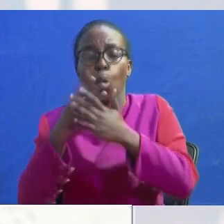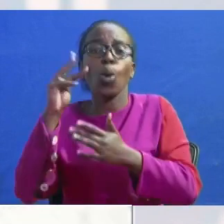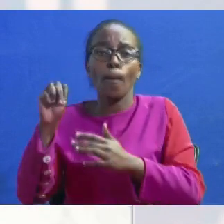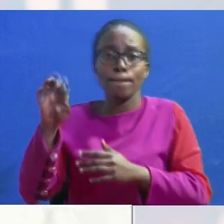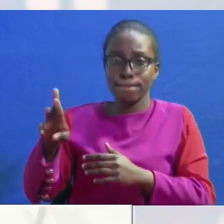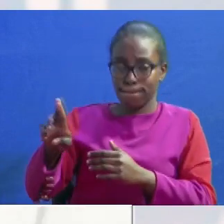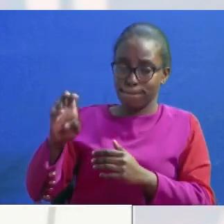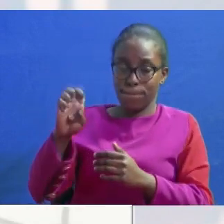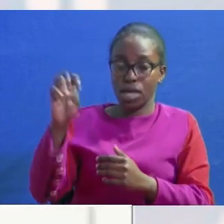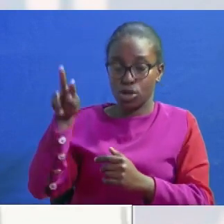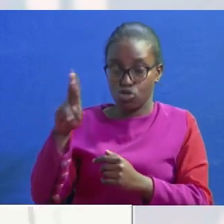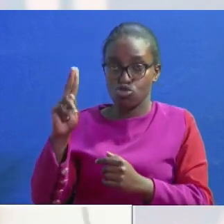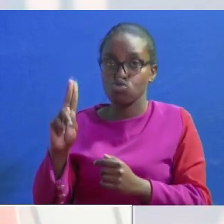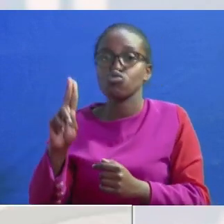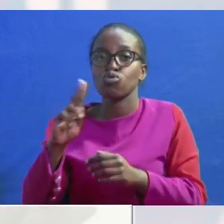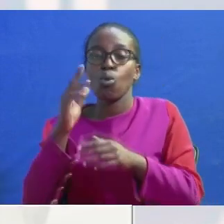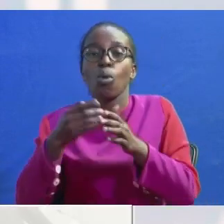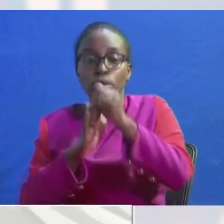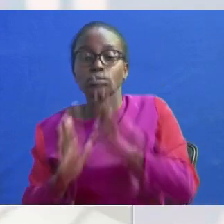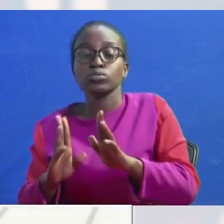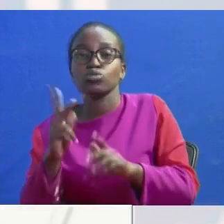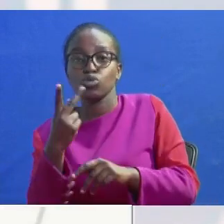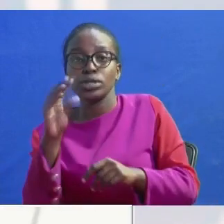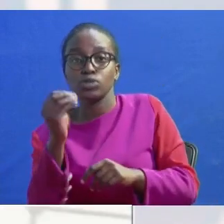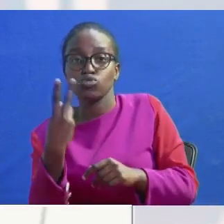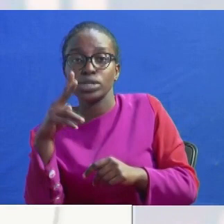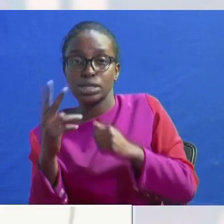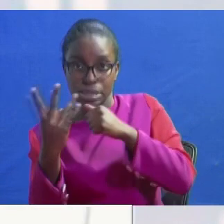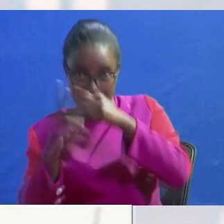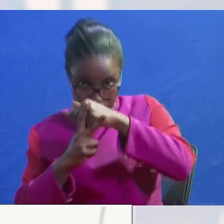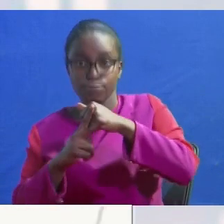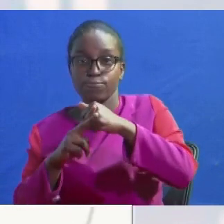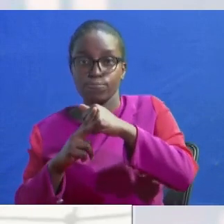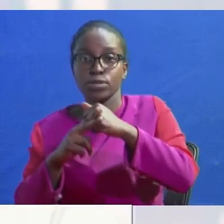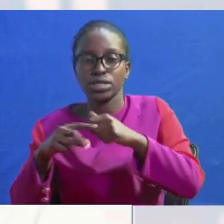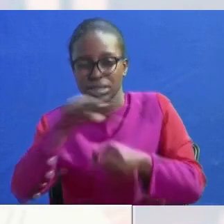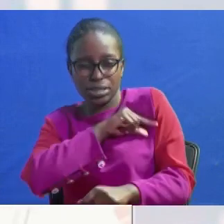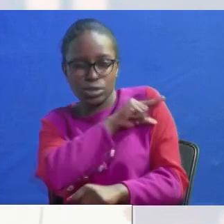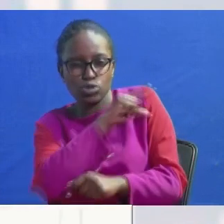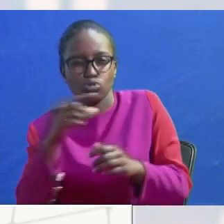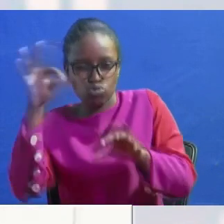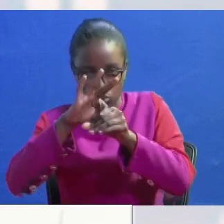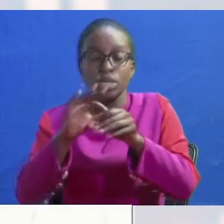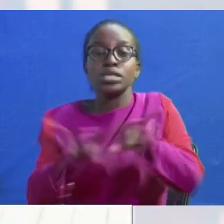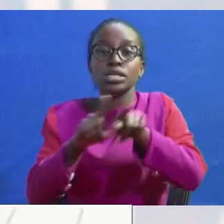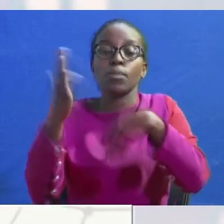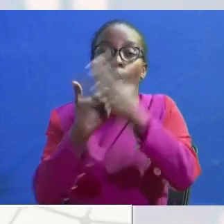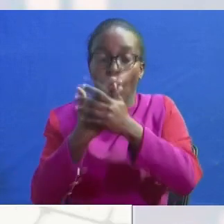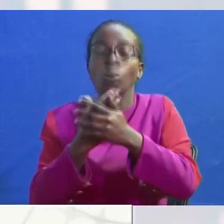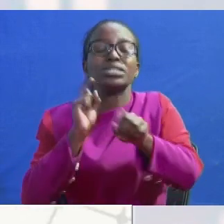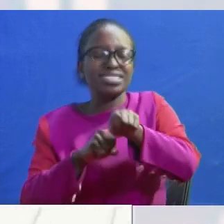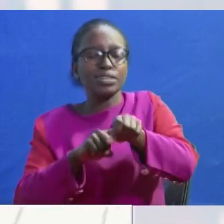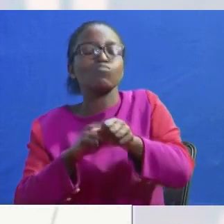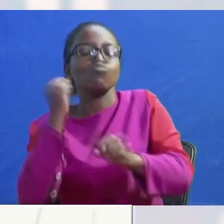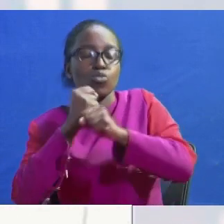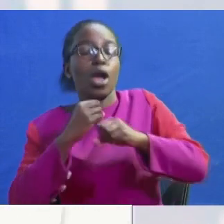her political muscles ahead of the 2027 general elections. Kawira insists that the citizens are satisfied by her work